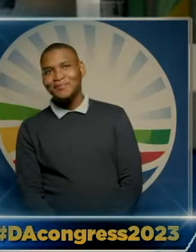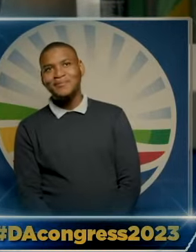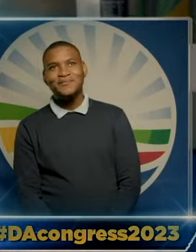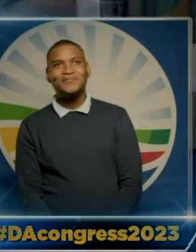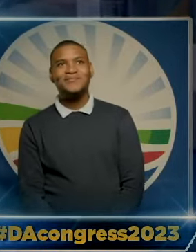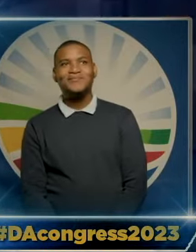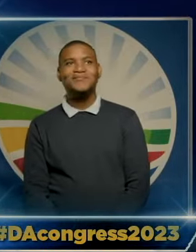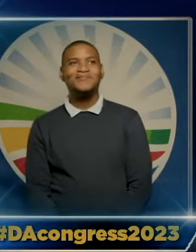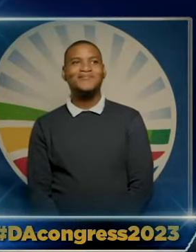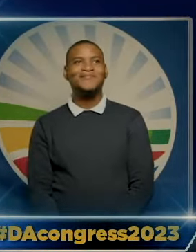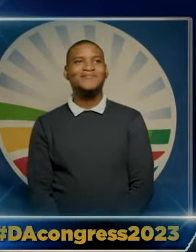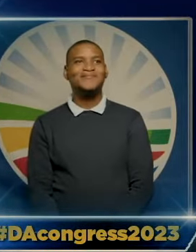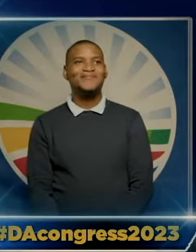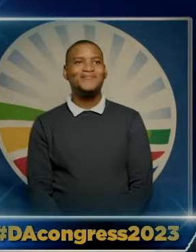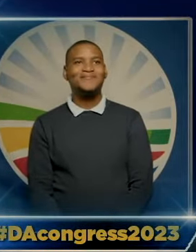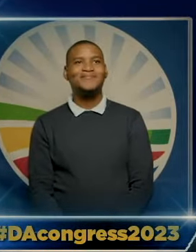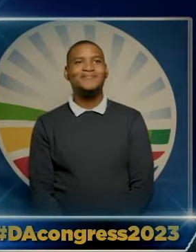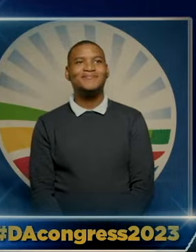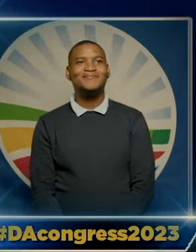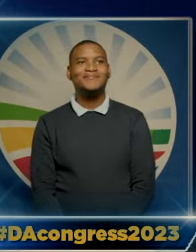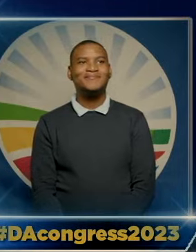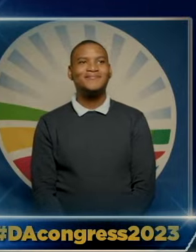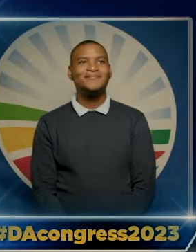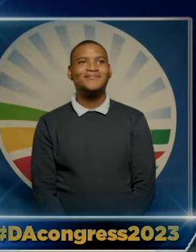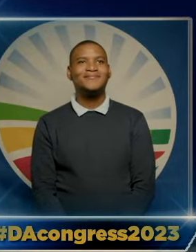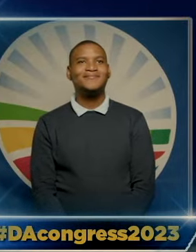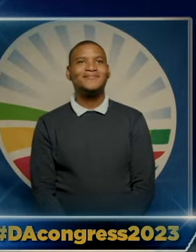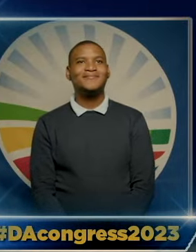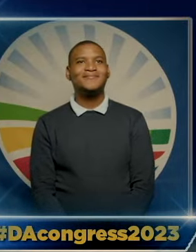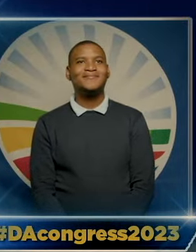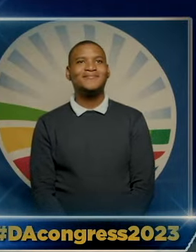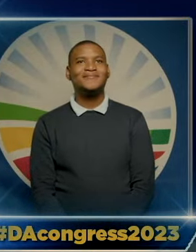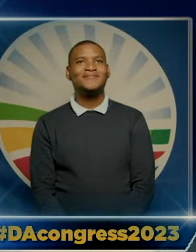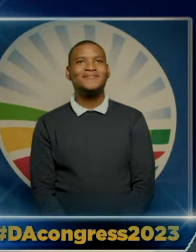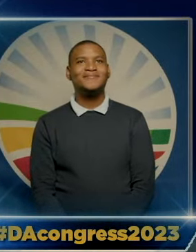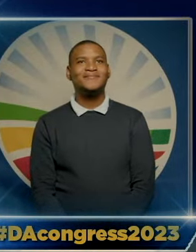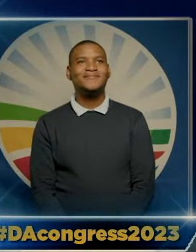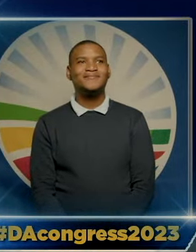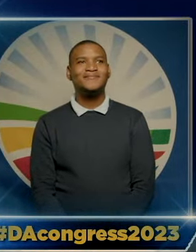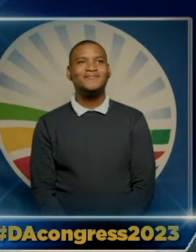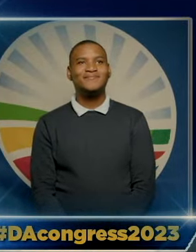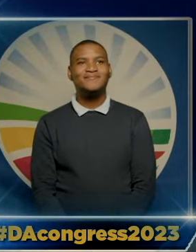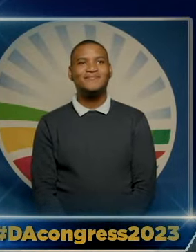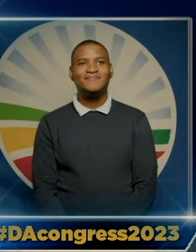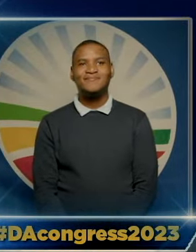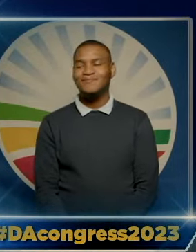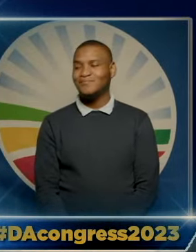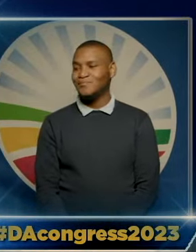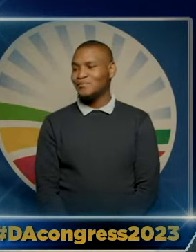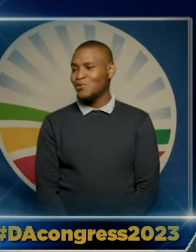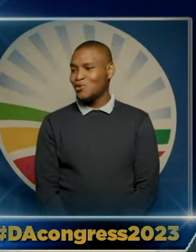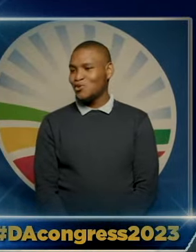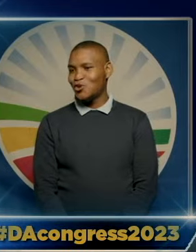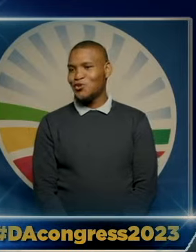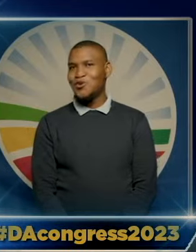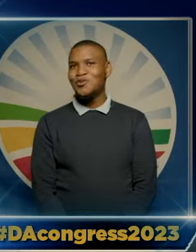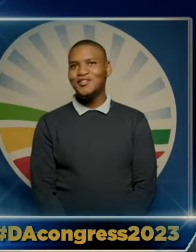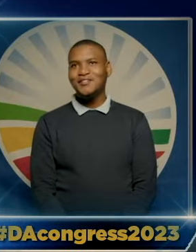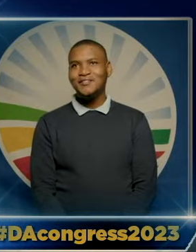any eventuality, that the people here today are able to be seen and heard, that they've got voting devices, that we've